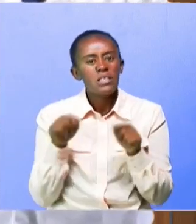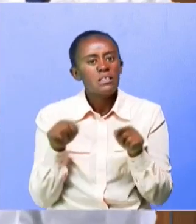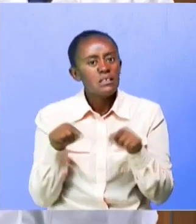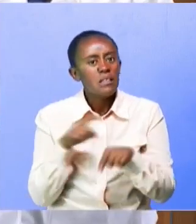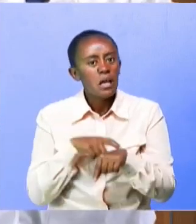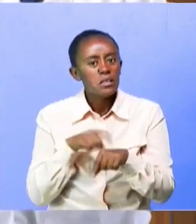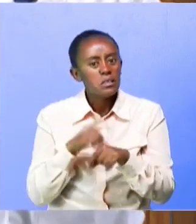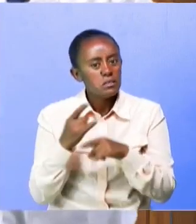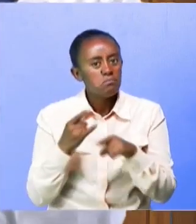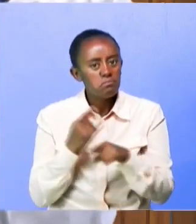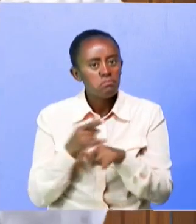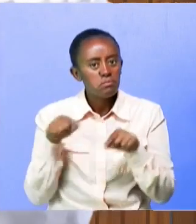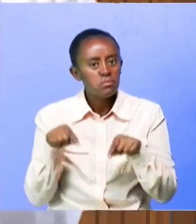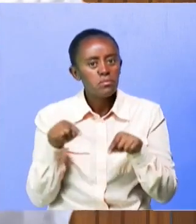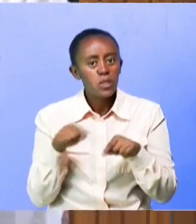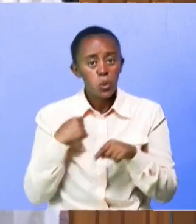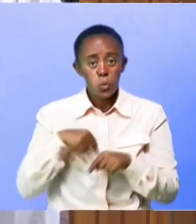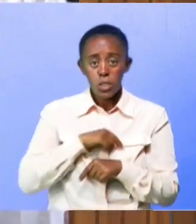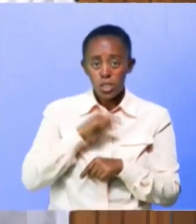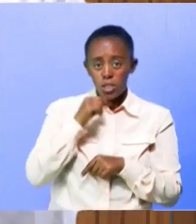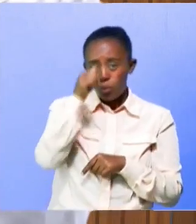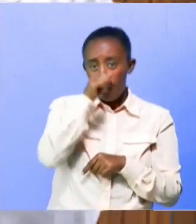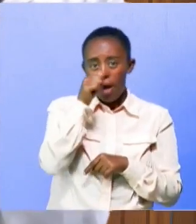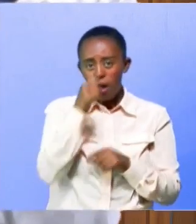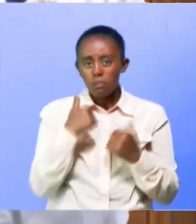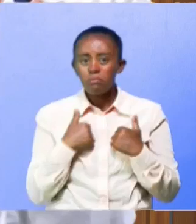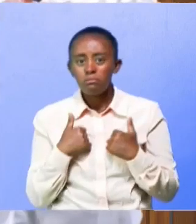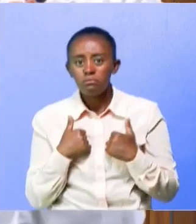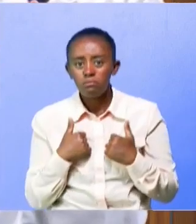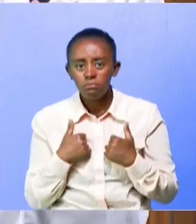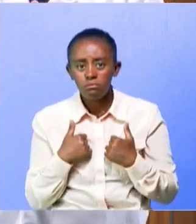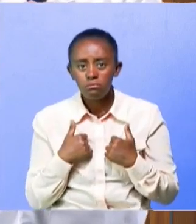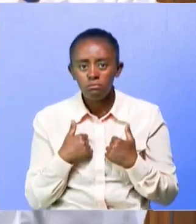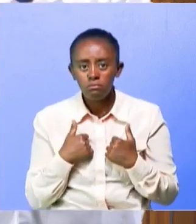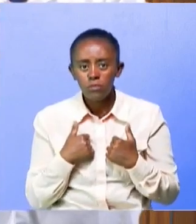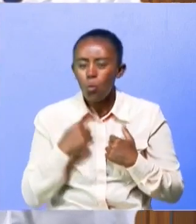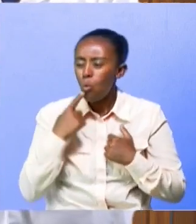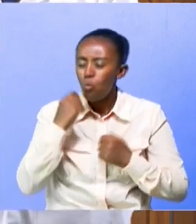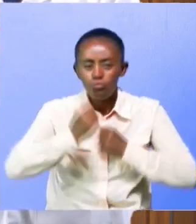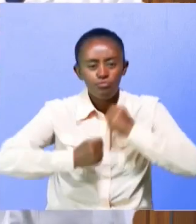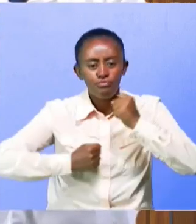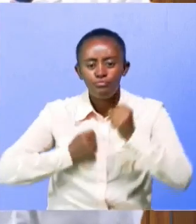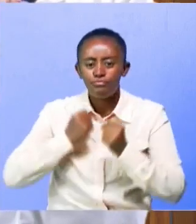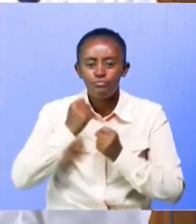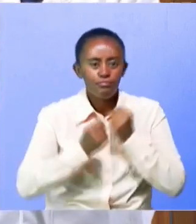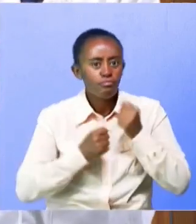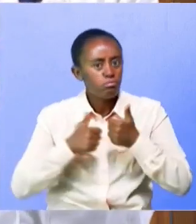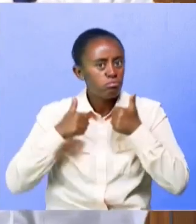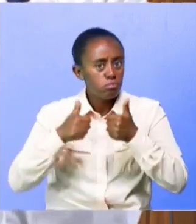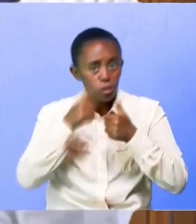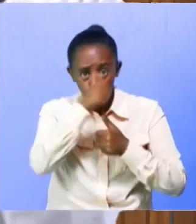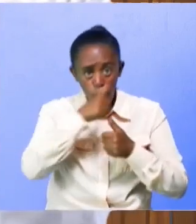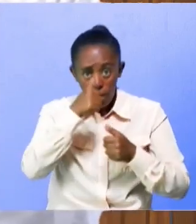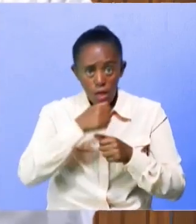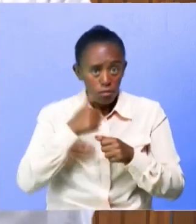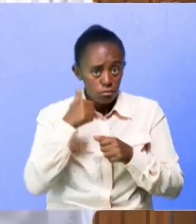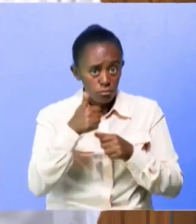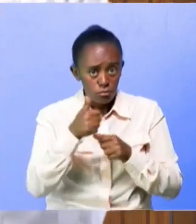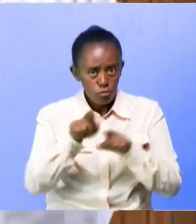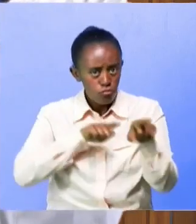right? We Ethiopians are great in athletics. Particularly what?